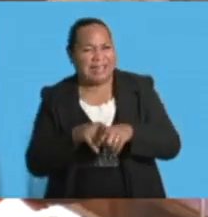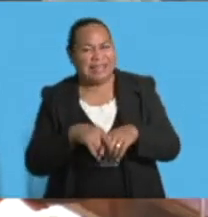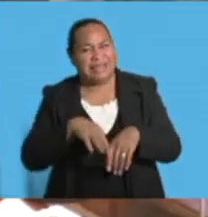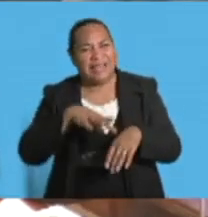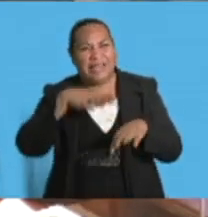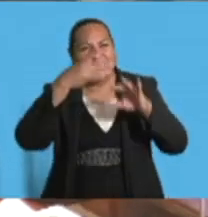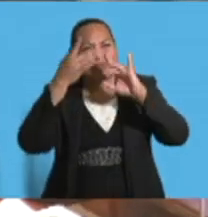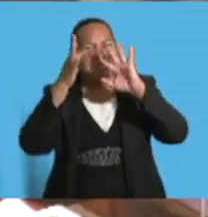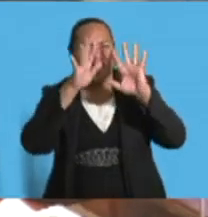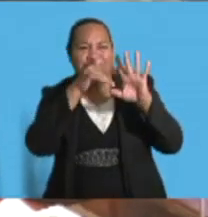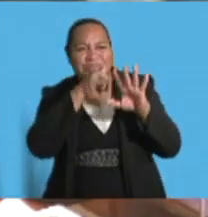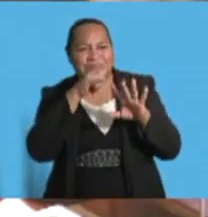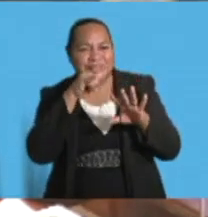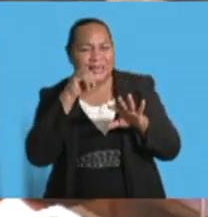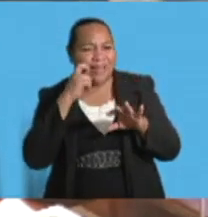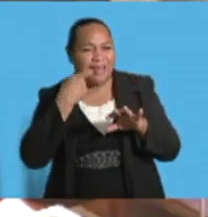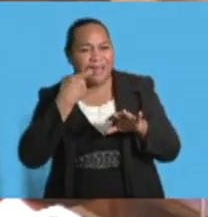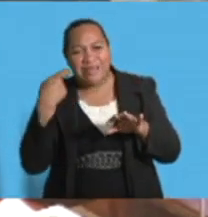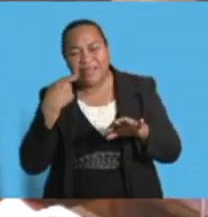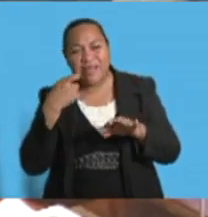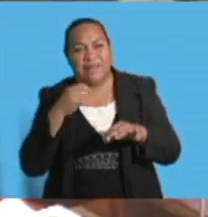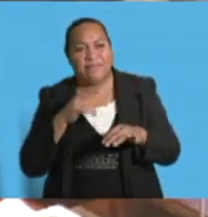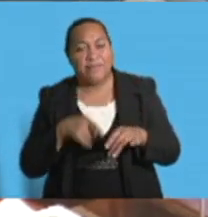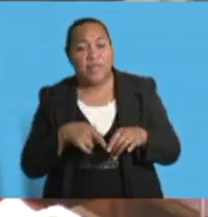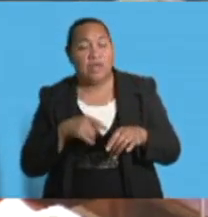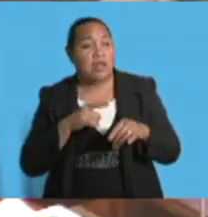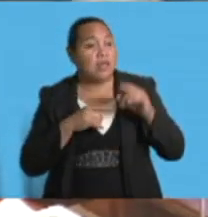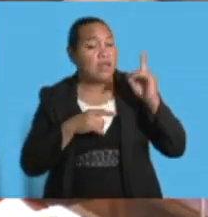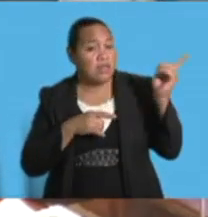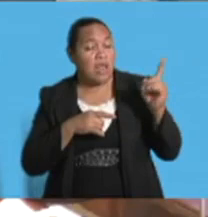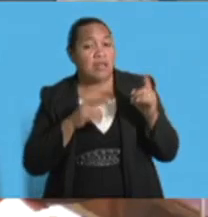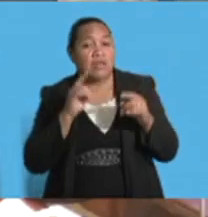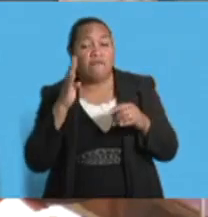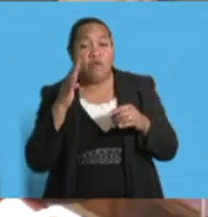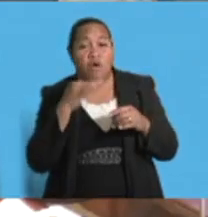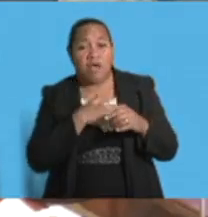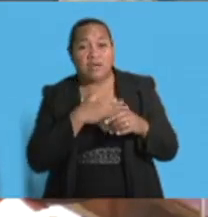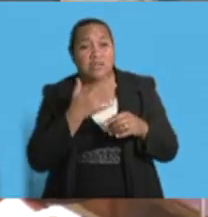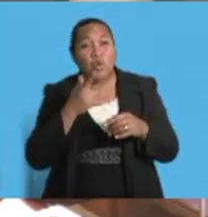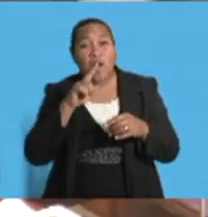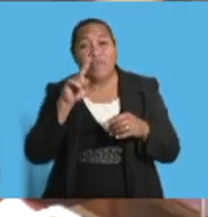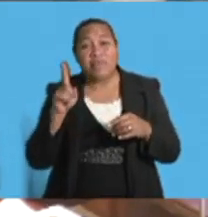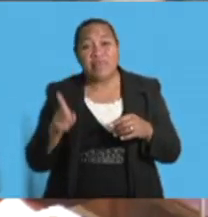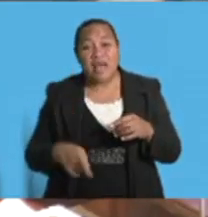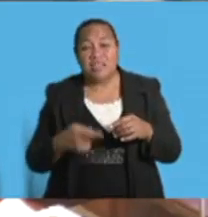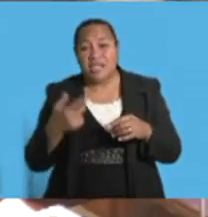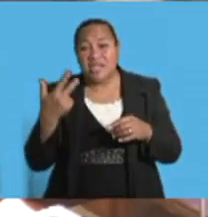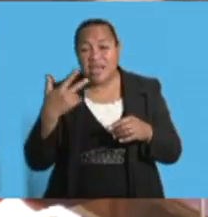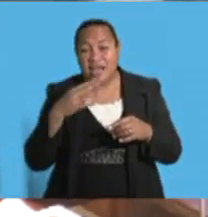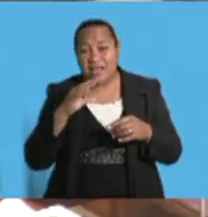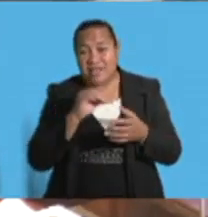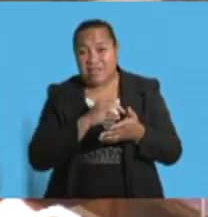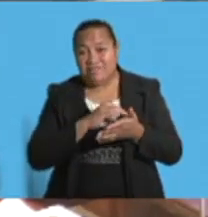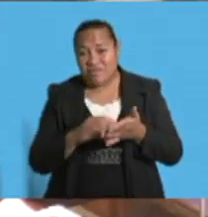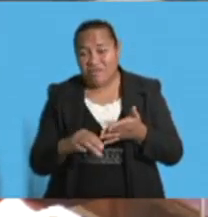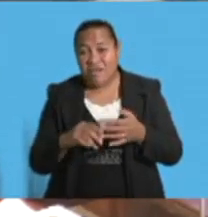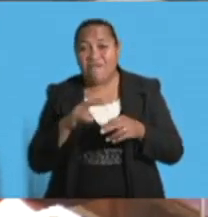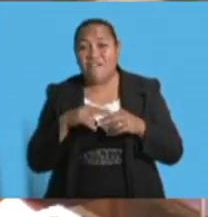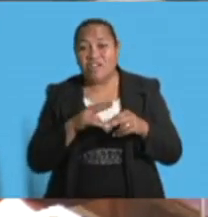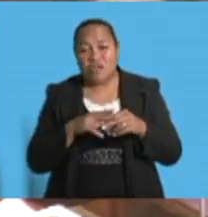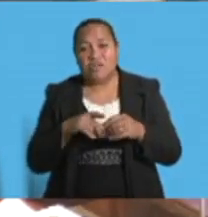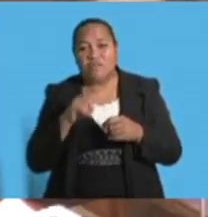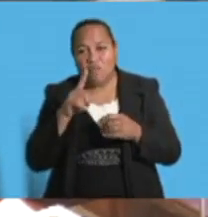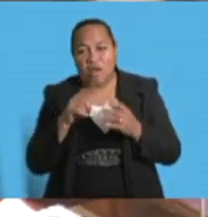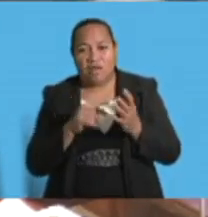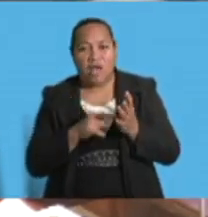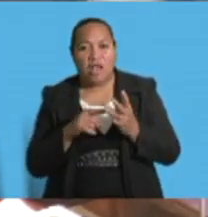of sugar in Europe is 450 euros per ton. That is 1,080 Fijian dollars per ton. It takes an average of 9 tons